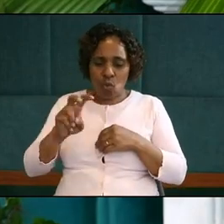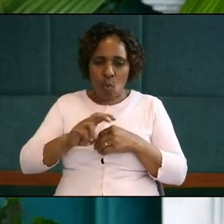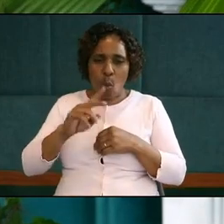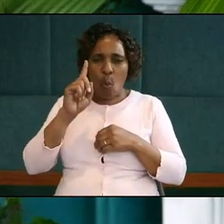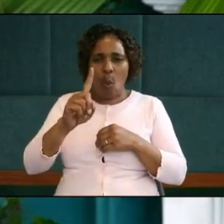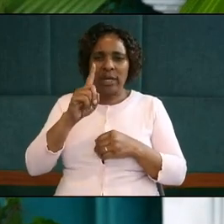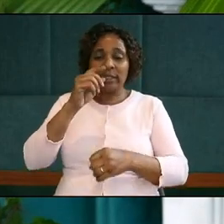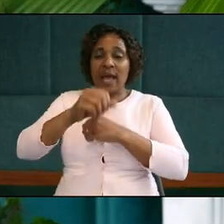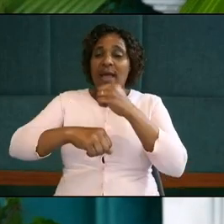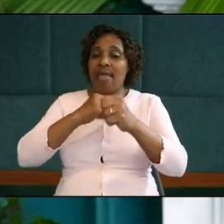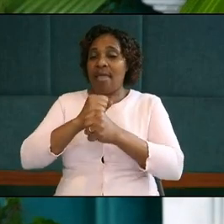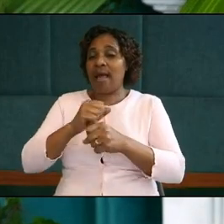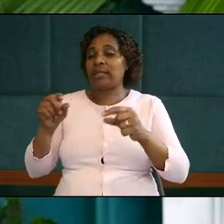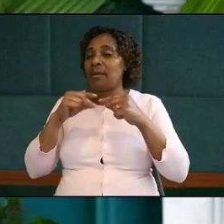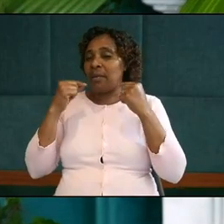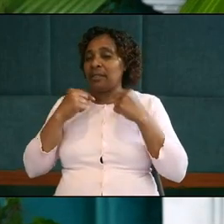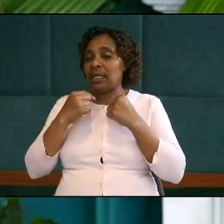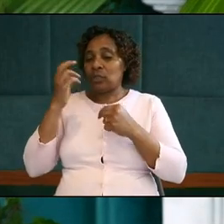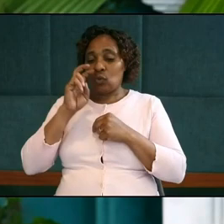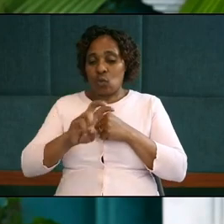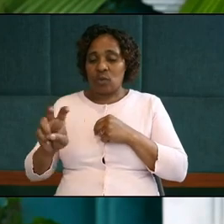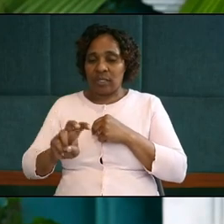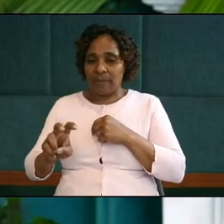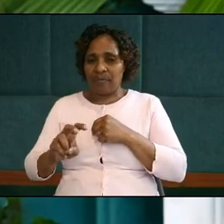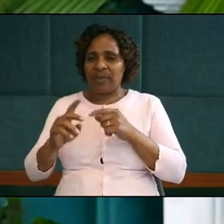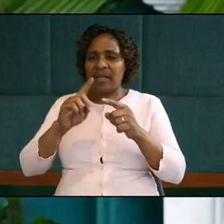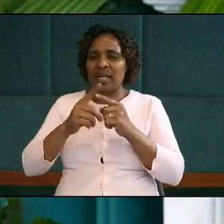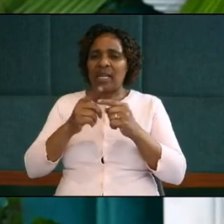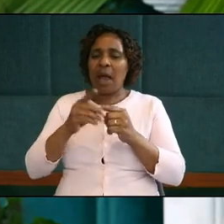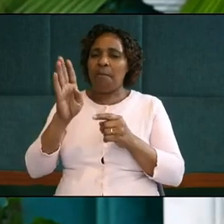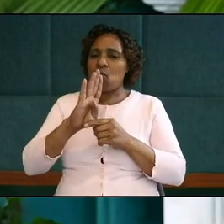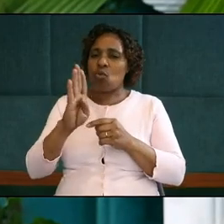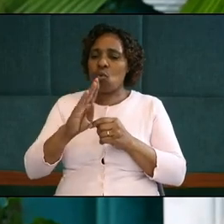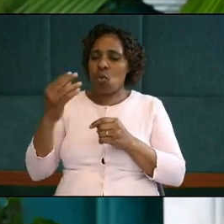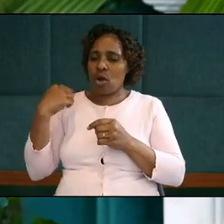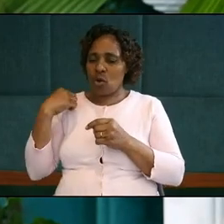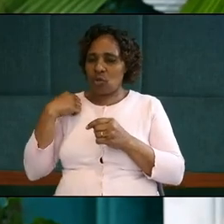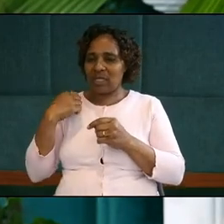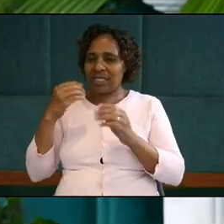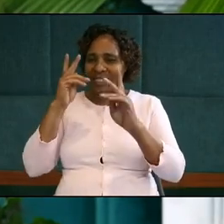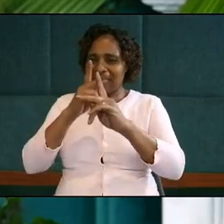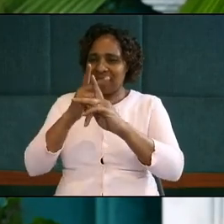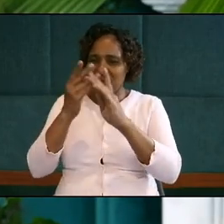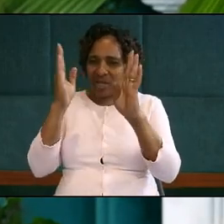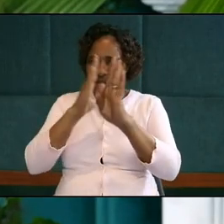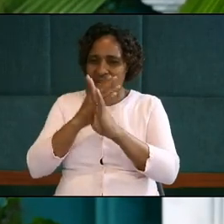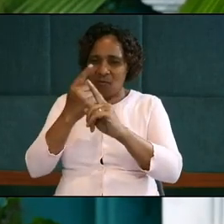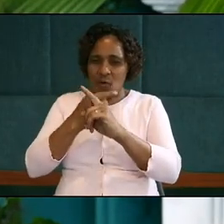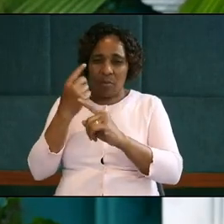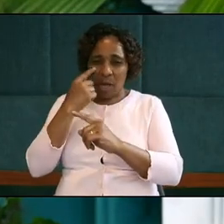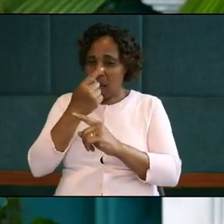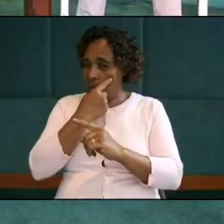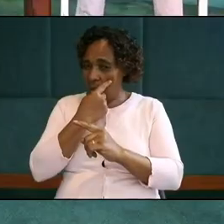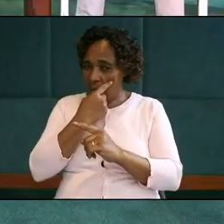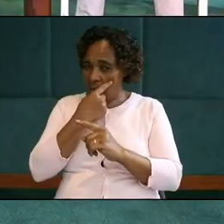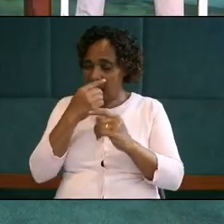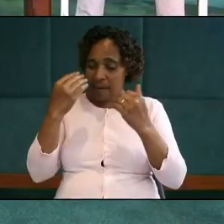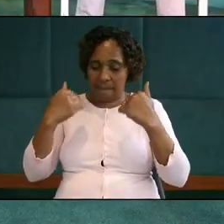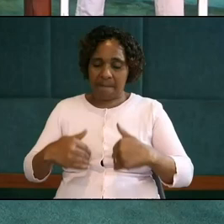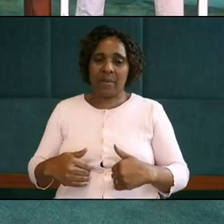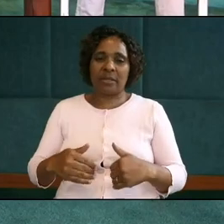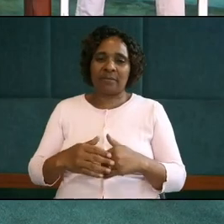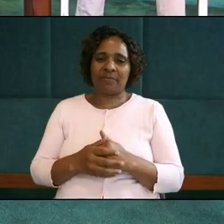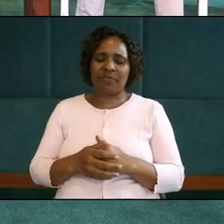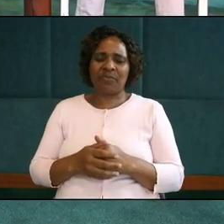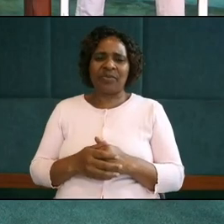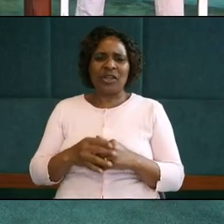in a veil, badger skin, and a blue cloth to keep it hidden from human eyes. To keep it hidden from human eyes. So you